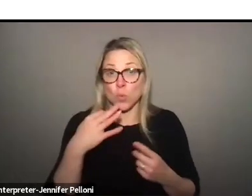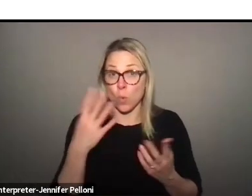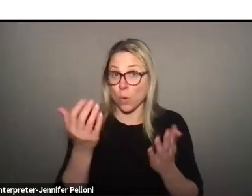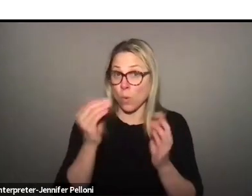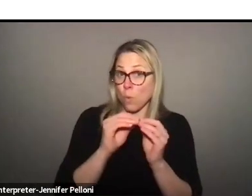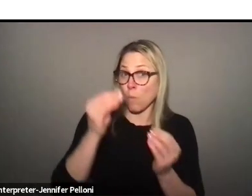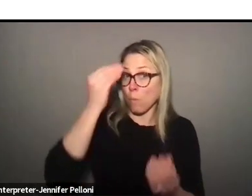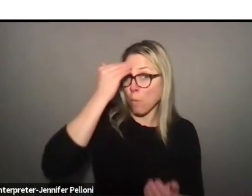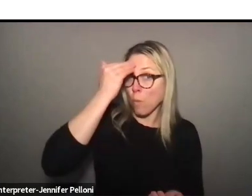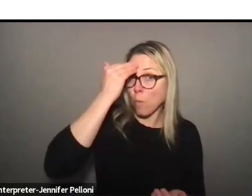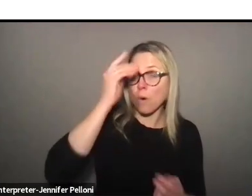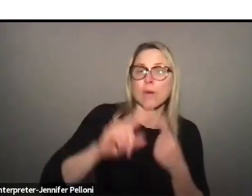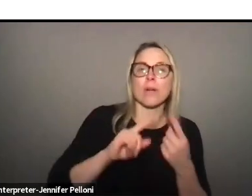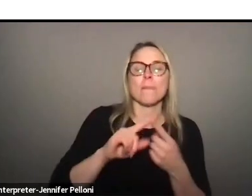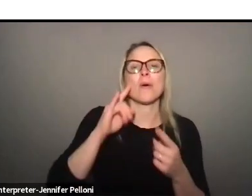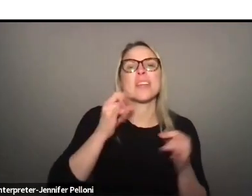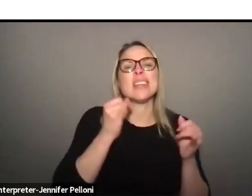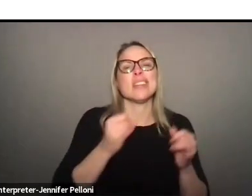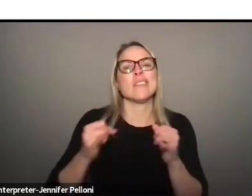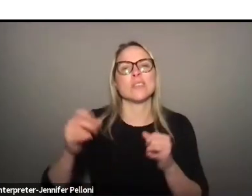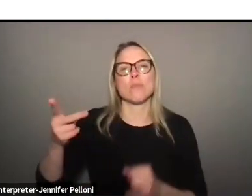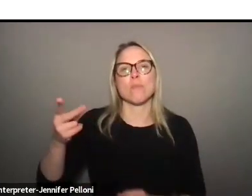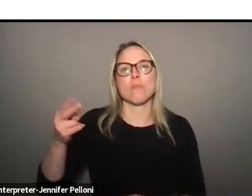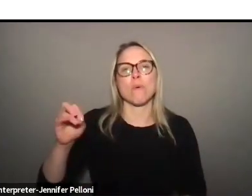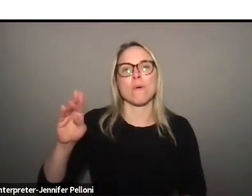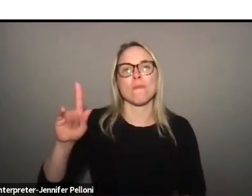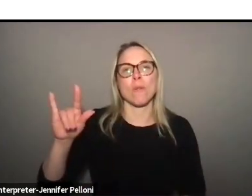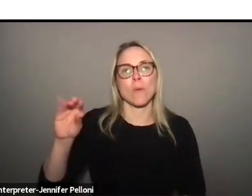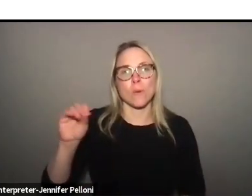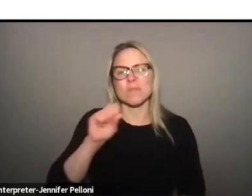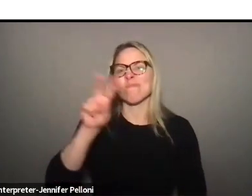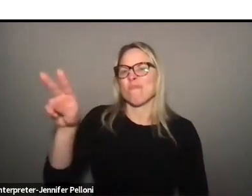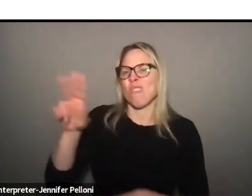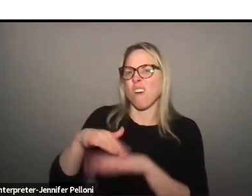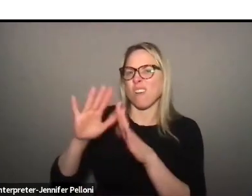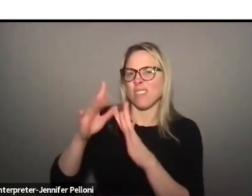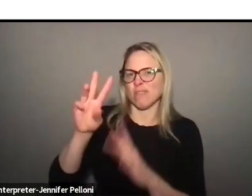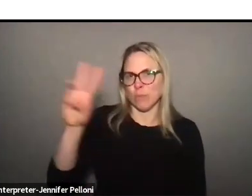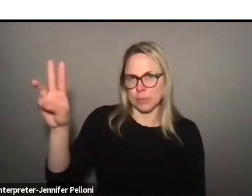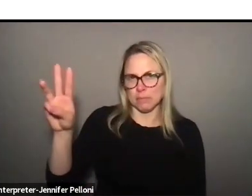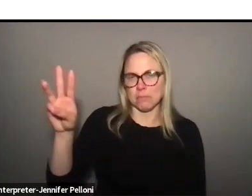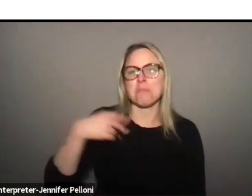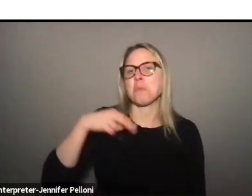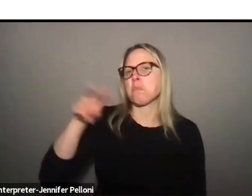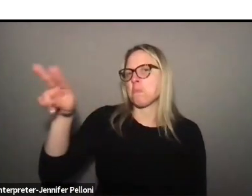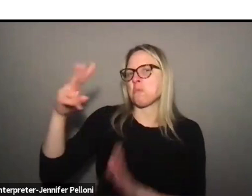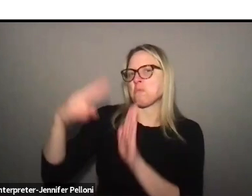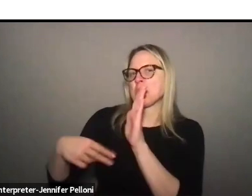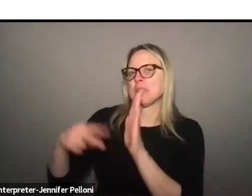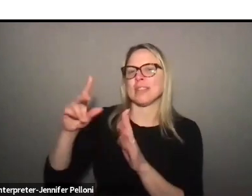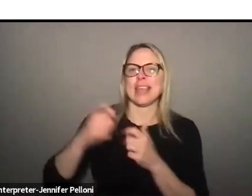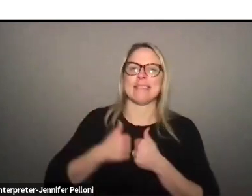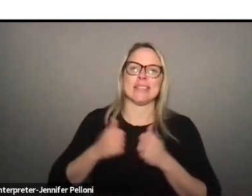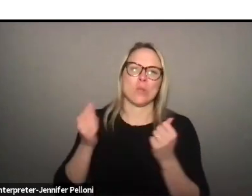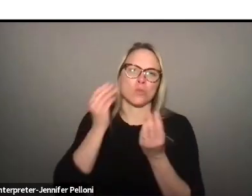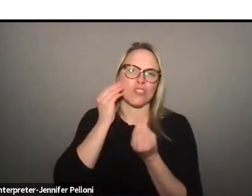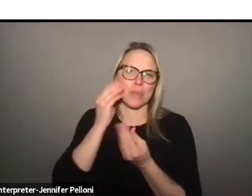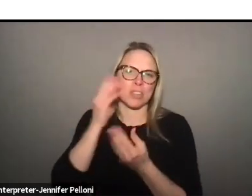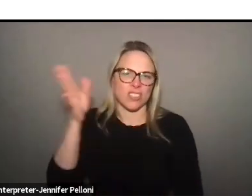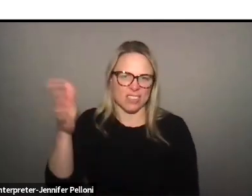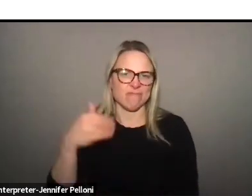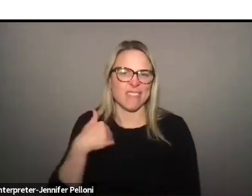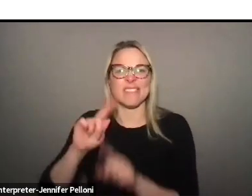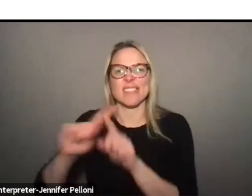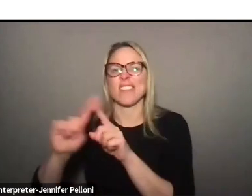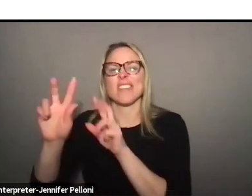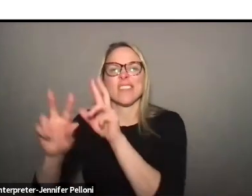about the individual portfolios, please go to our website and read our program disclosure book, which has all the different investments